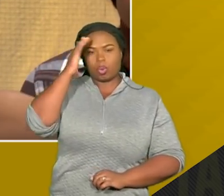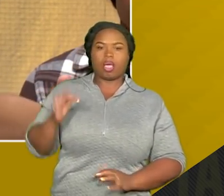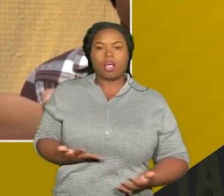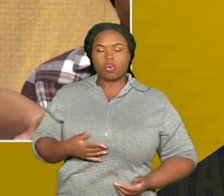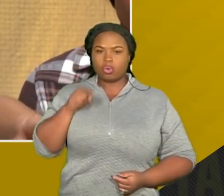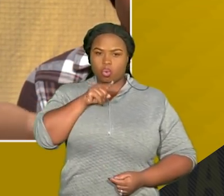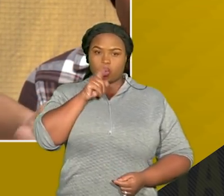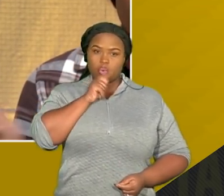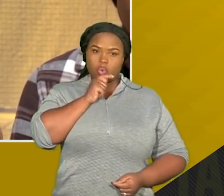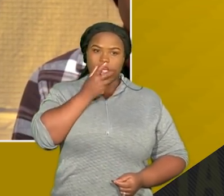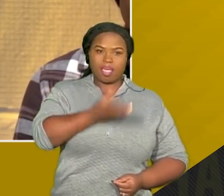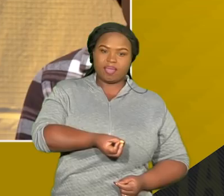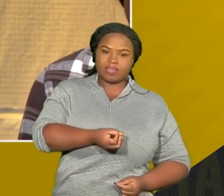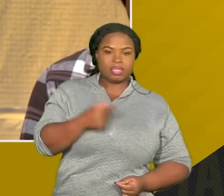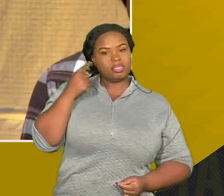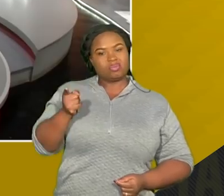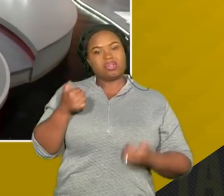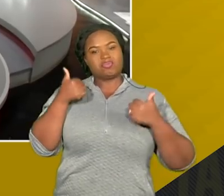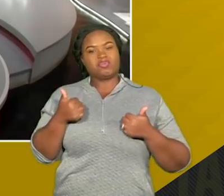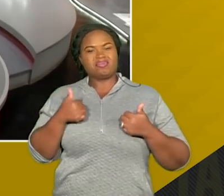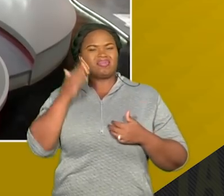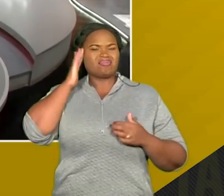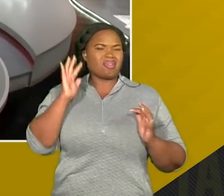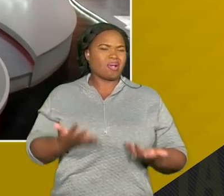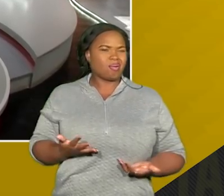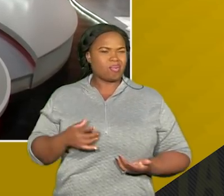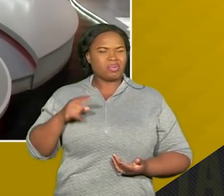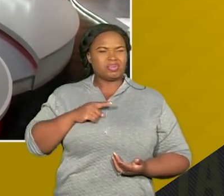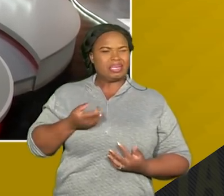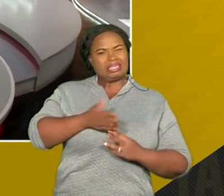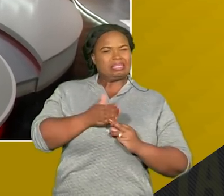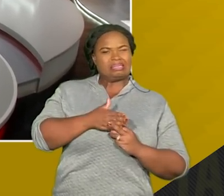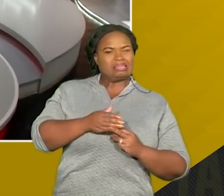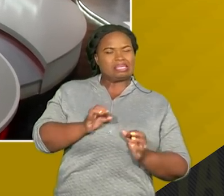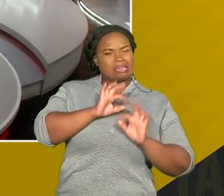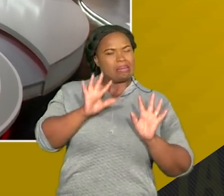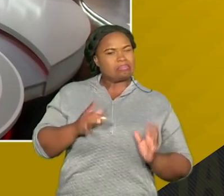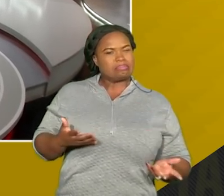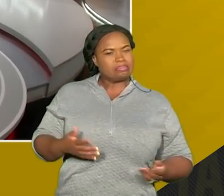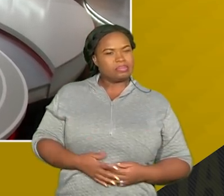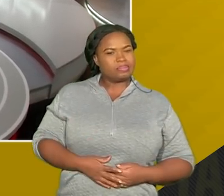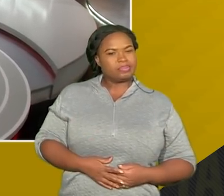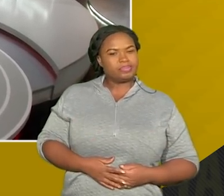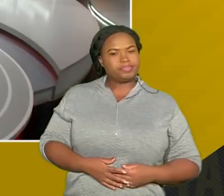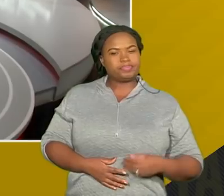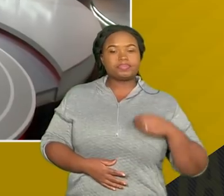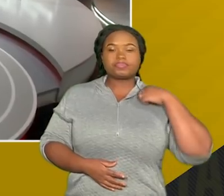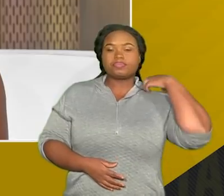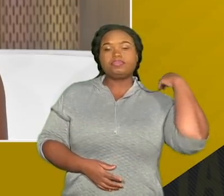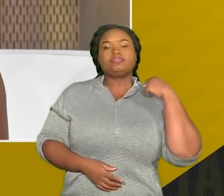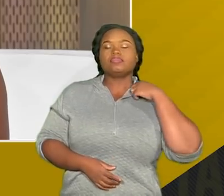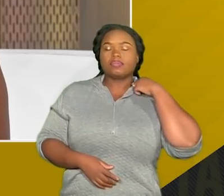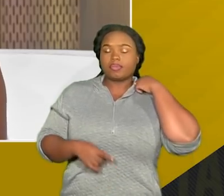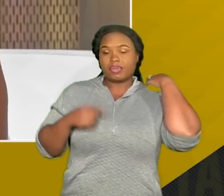lo ya, and then lo ai, this one is for, you know, because there's a very thin line, I think. Okay, go. Thanks for the question. I think it's a